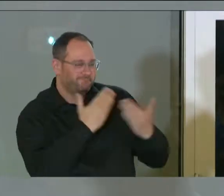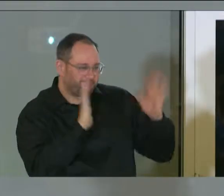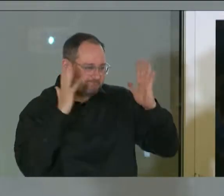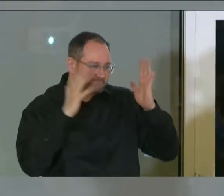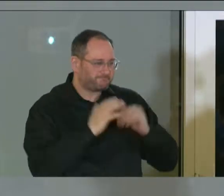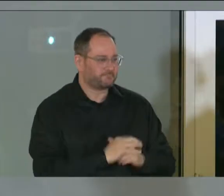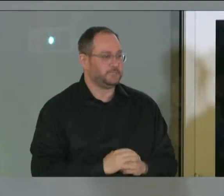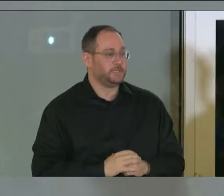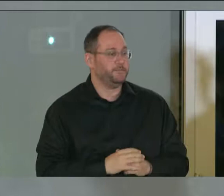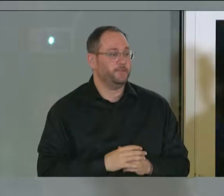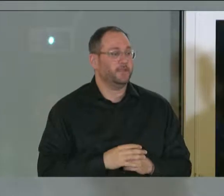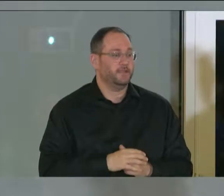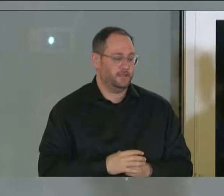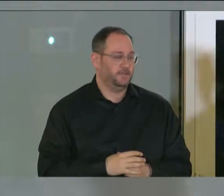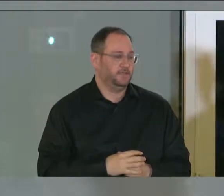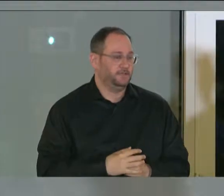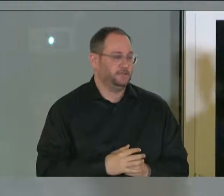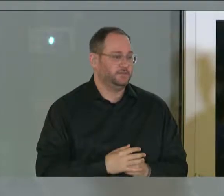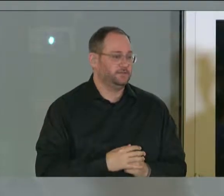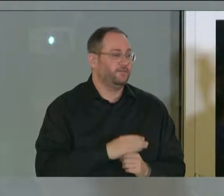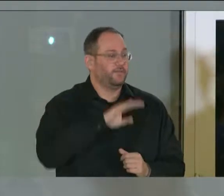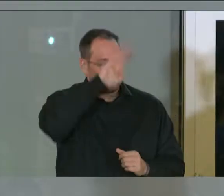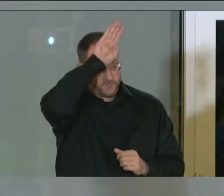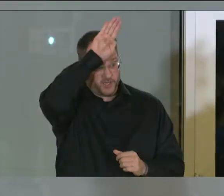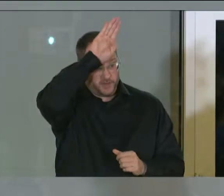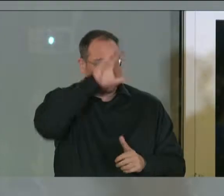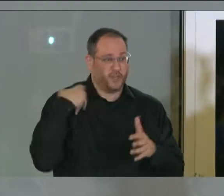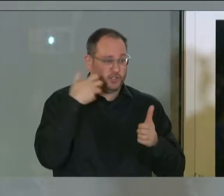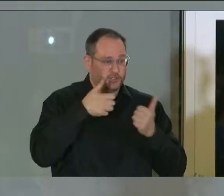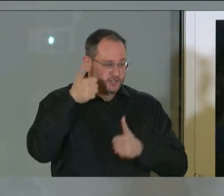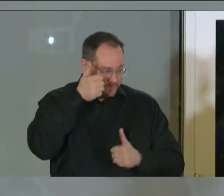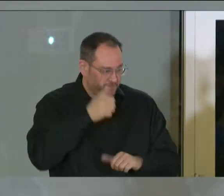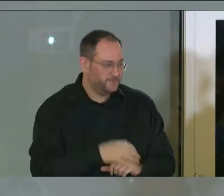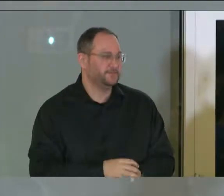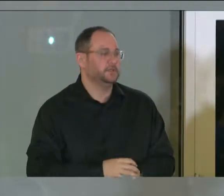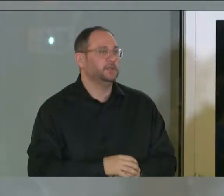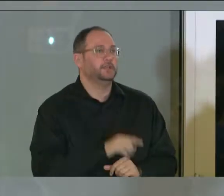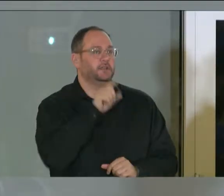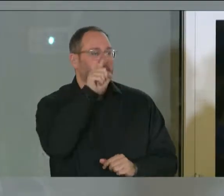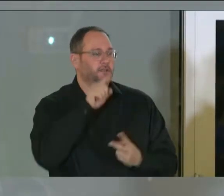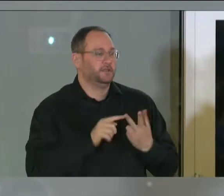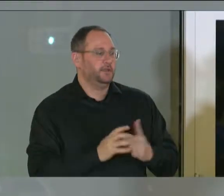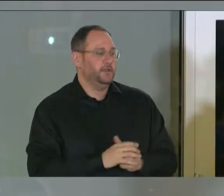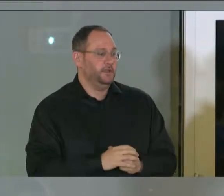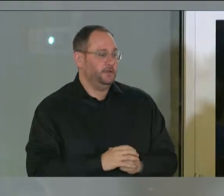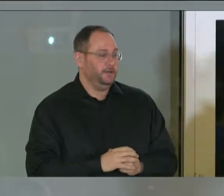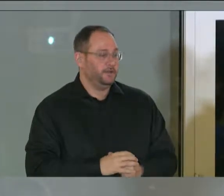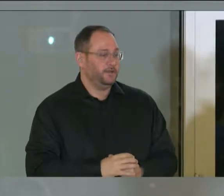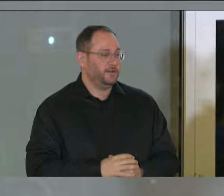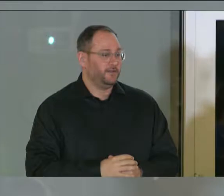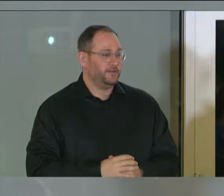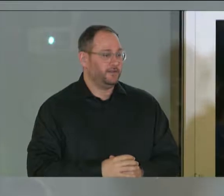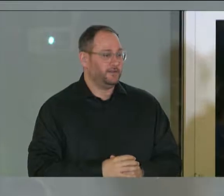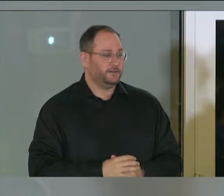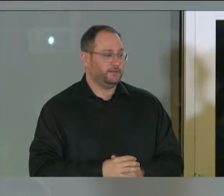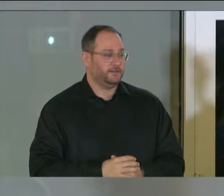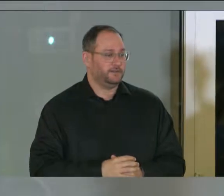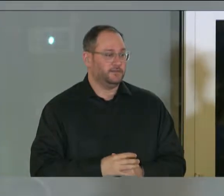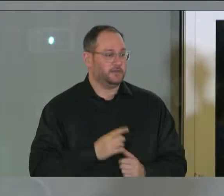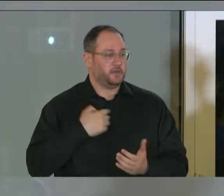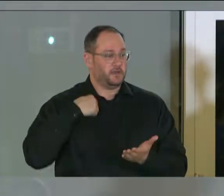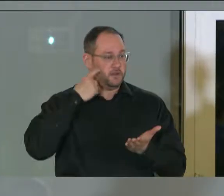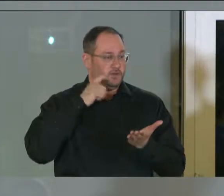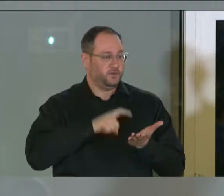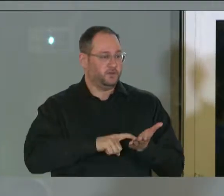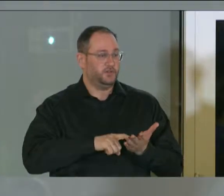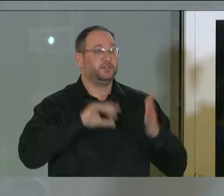Chief, Gregory Dean, also in the back. I want to recognize our Chancellor of Schools, who I